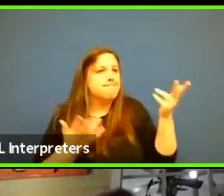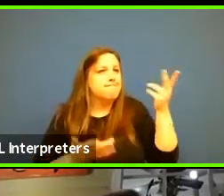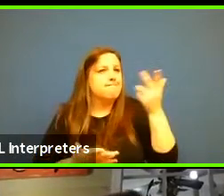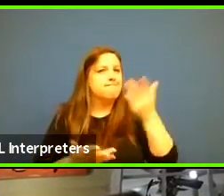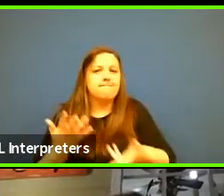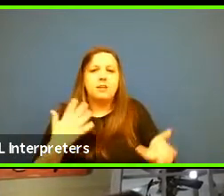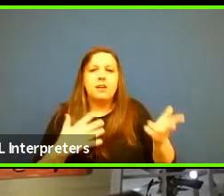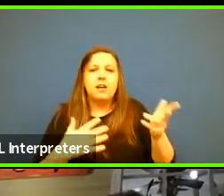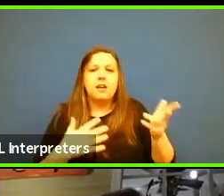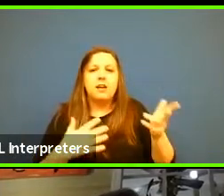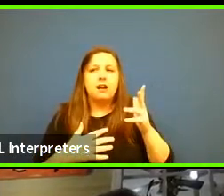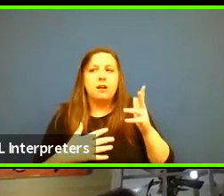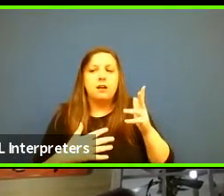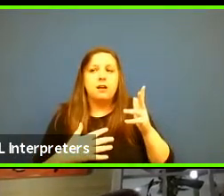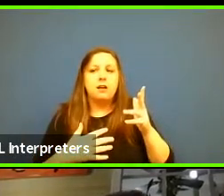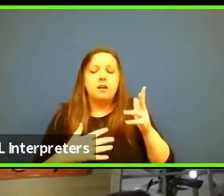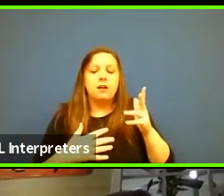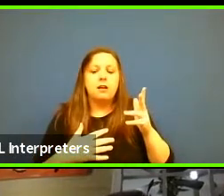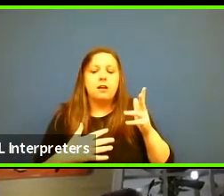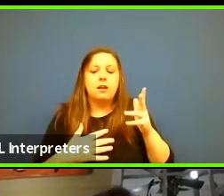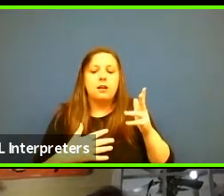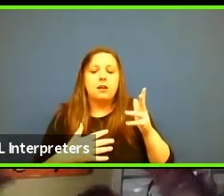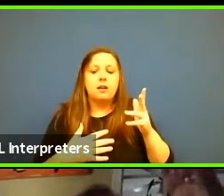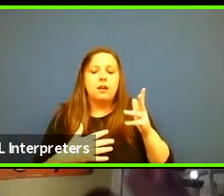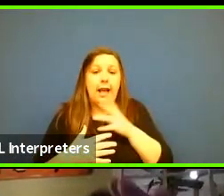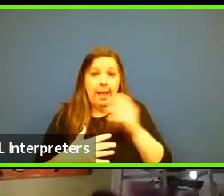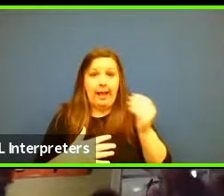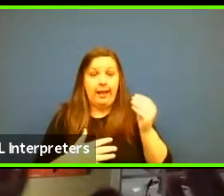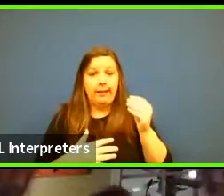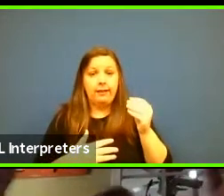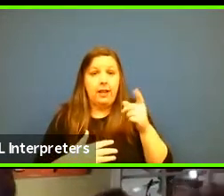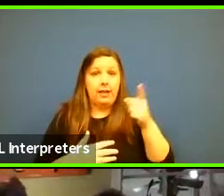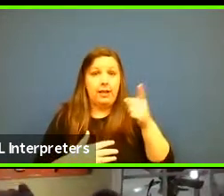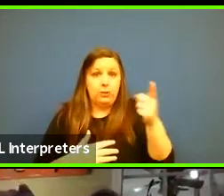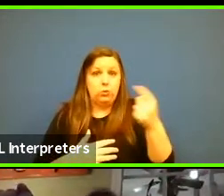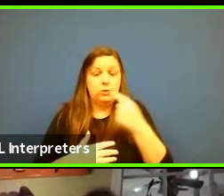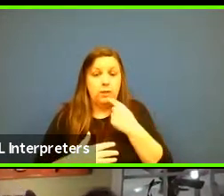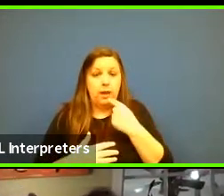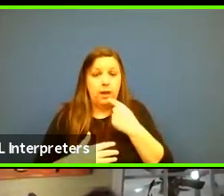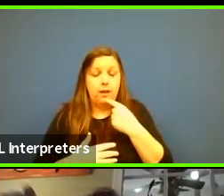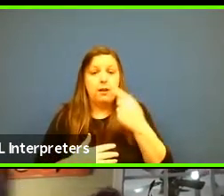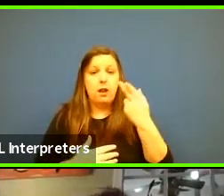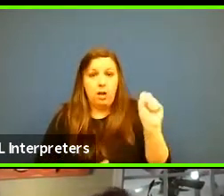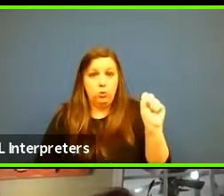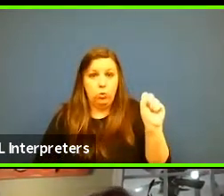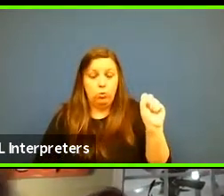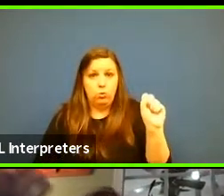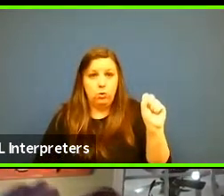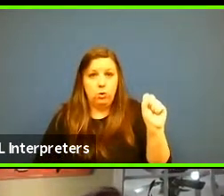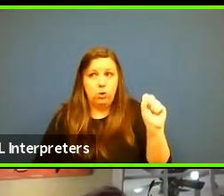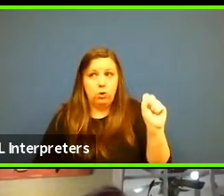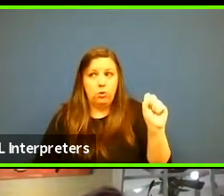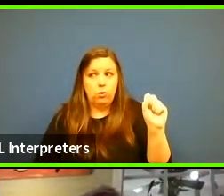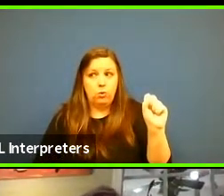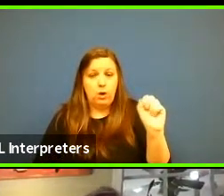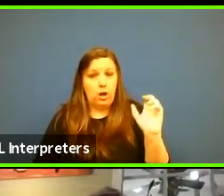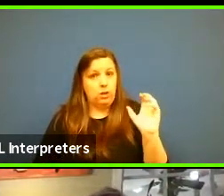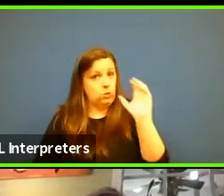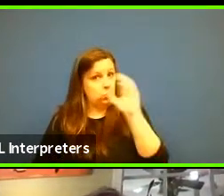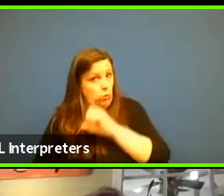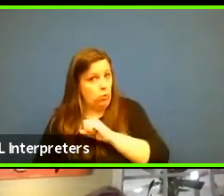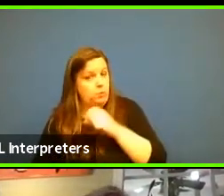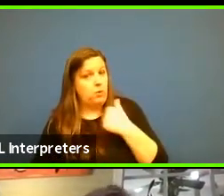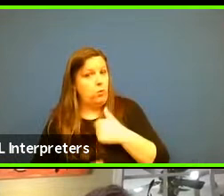and then particularly in terms of, as I said, high school, when presumably we will still want to use